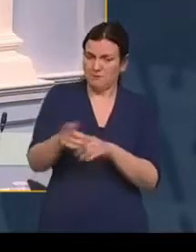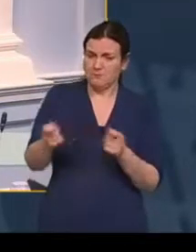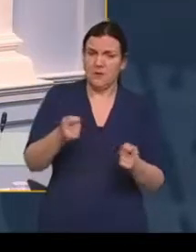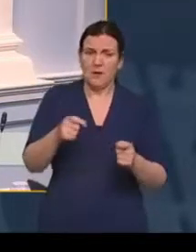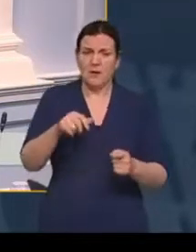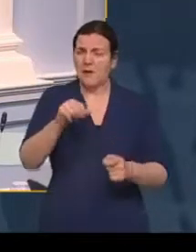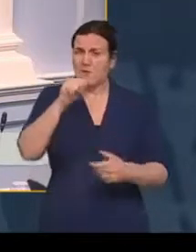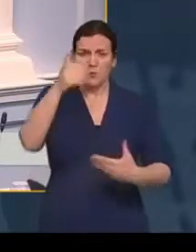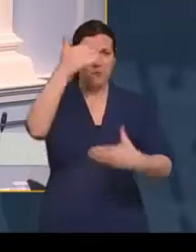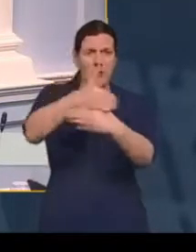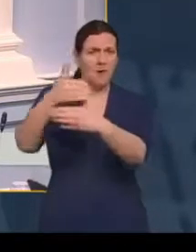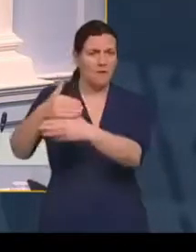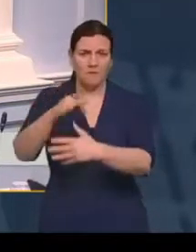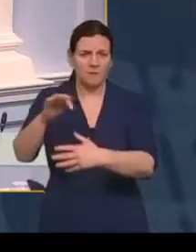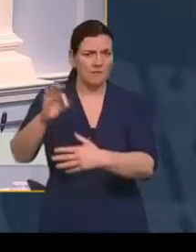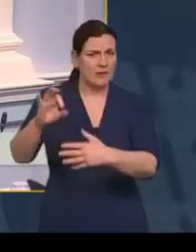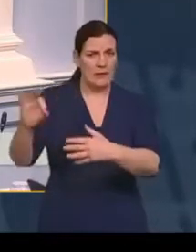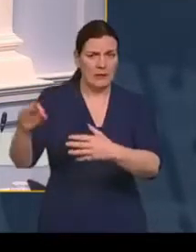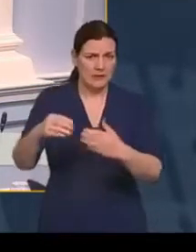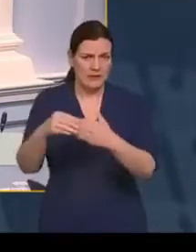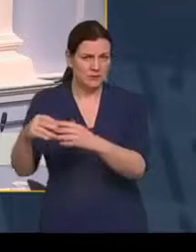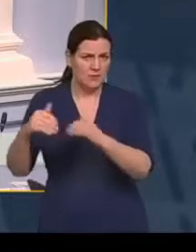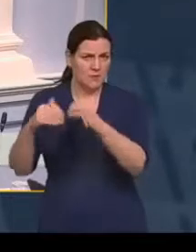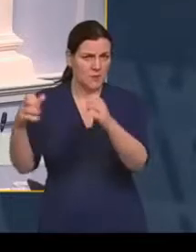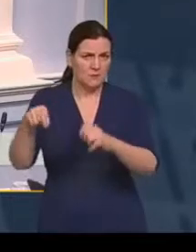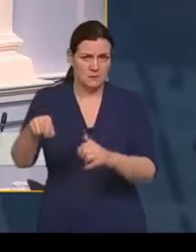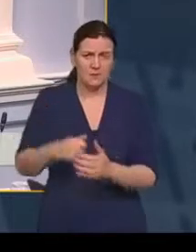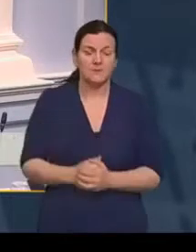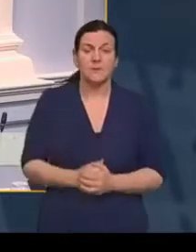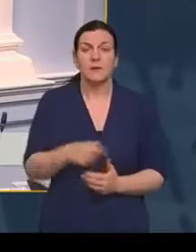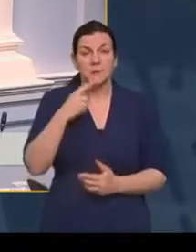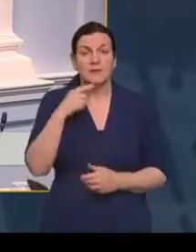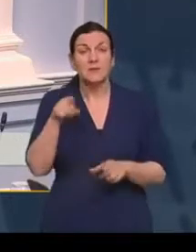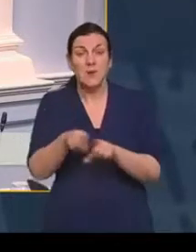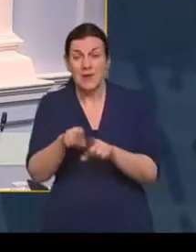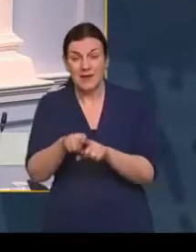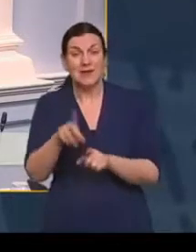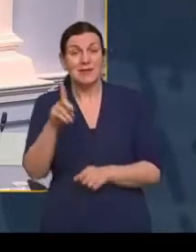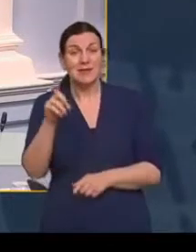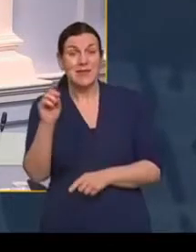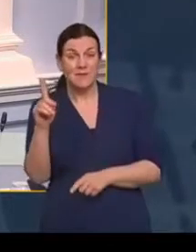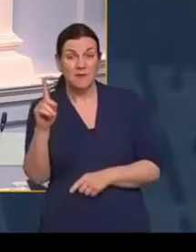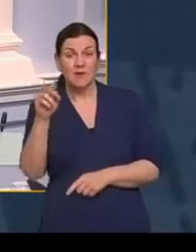absolutely there was no obstruction whatsoever. But the key thing as well, as Senator David